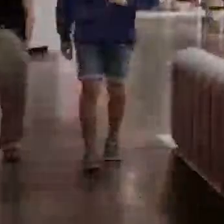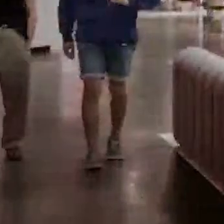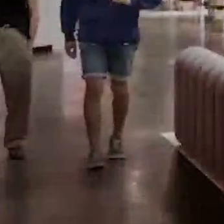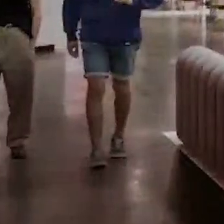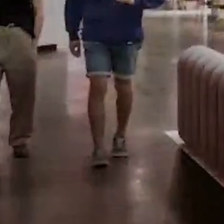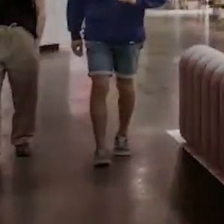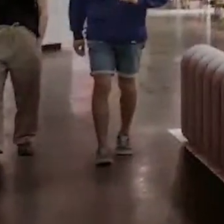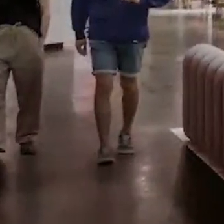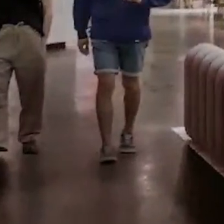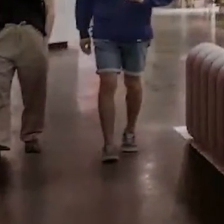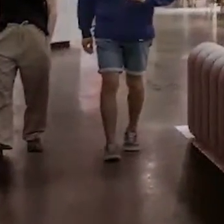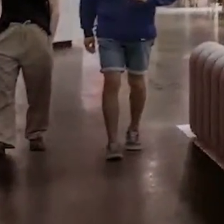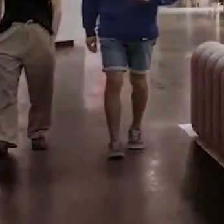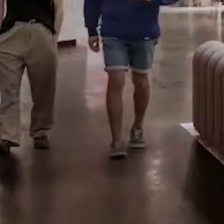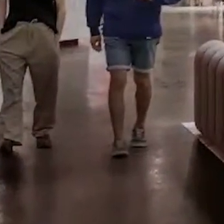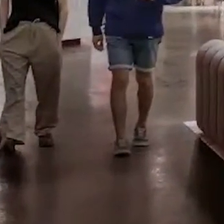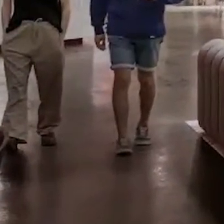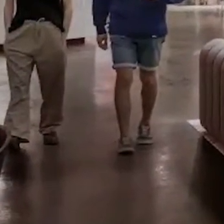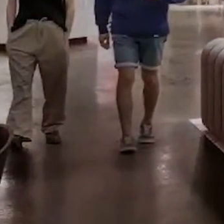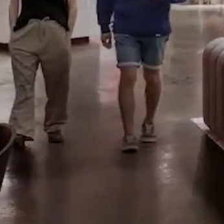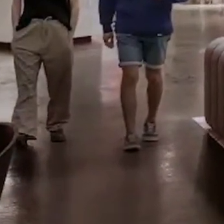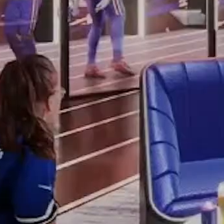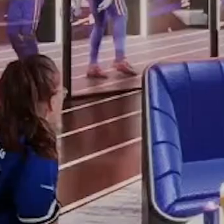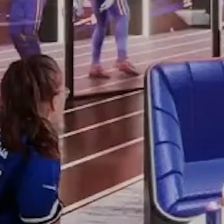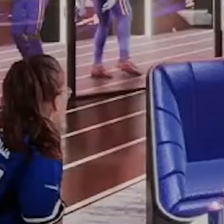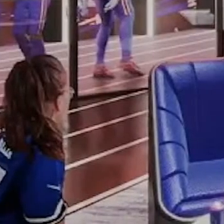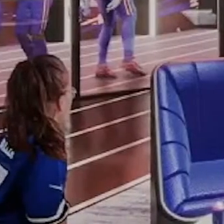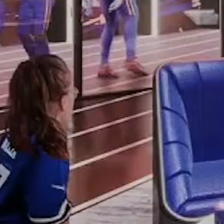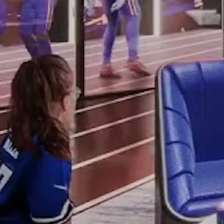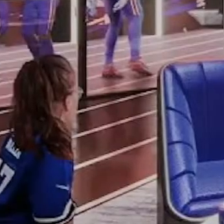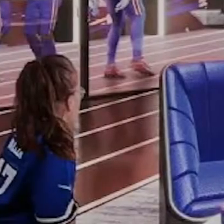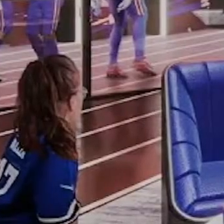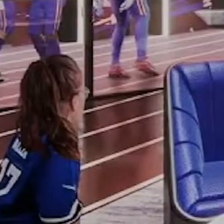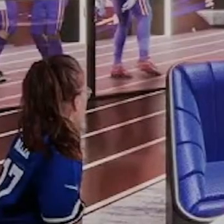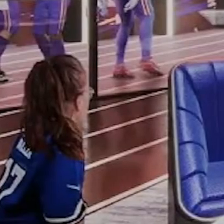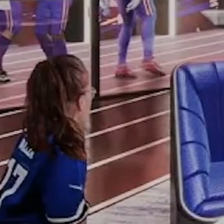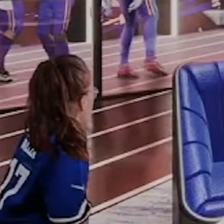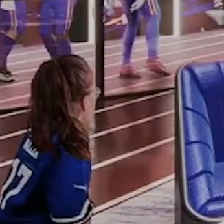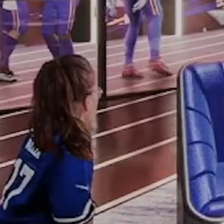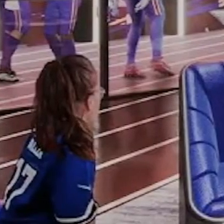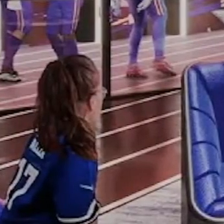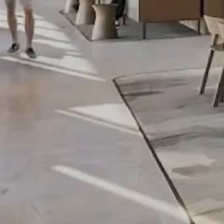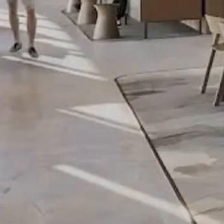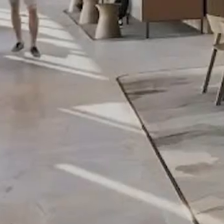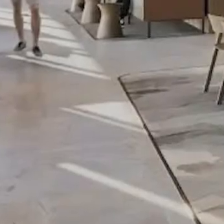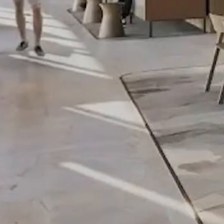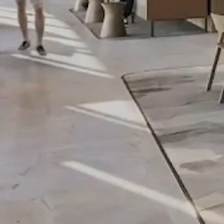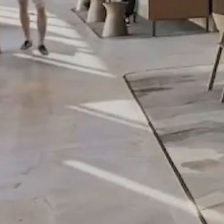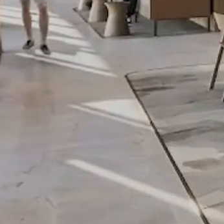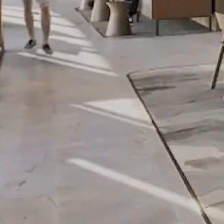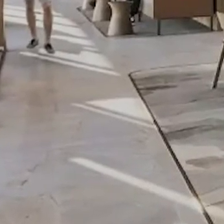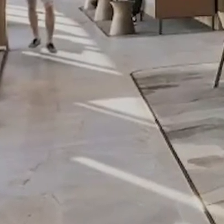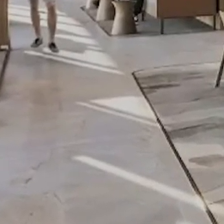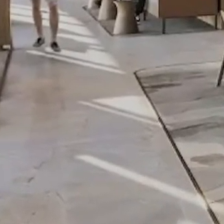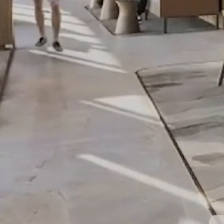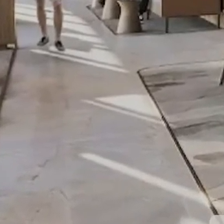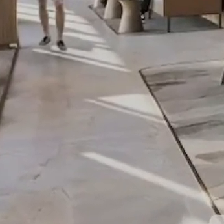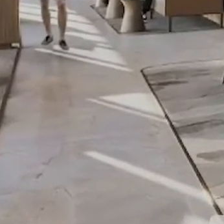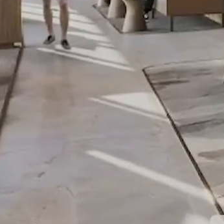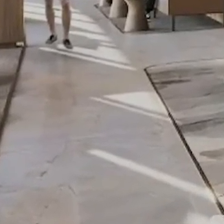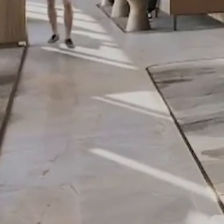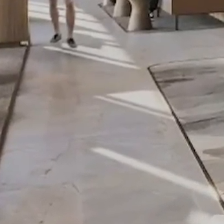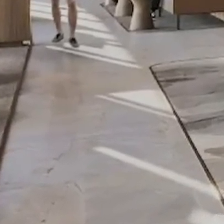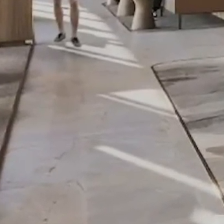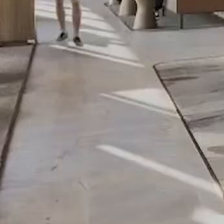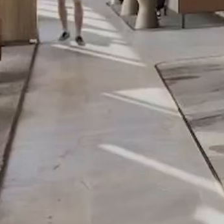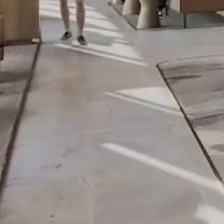where all the major suites are, and the Bills side, the home side will be on the west side here. Conference room space in there even. The